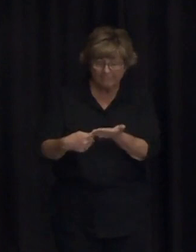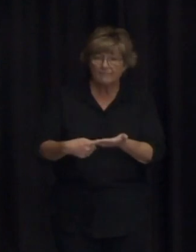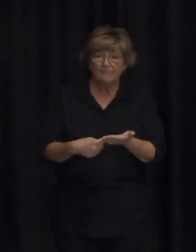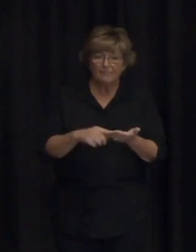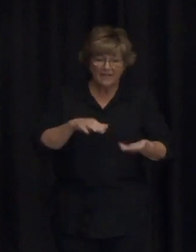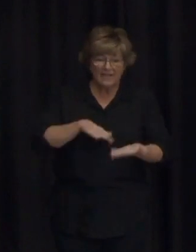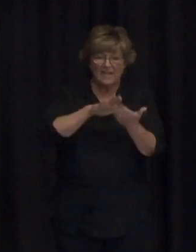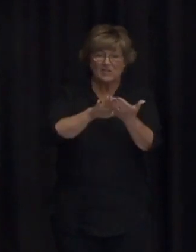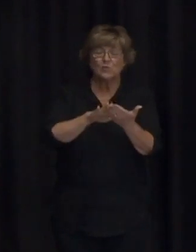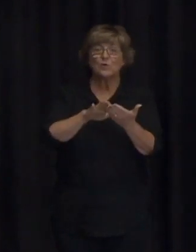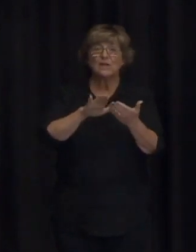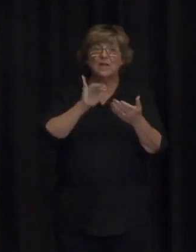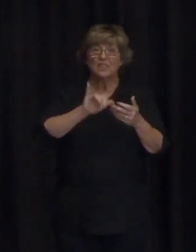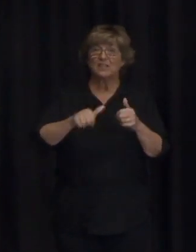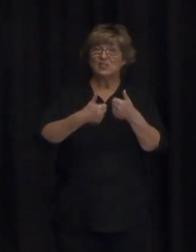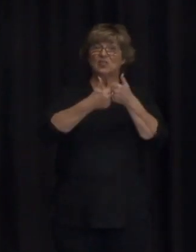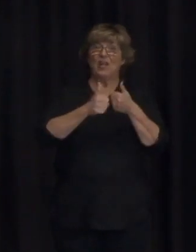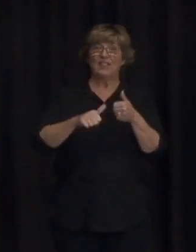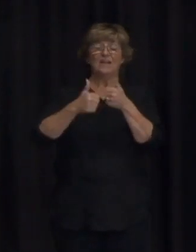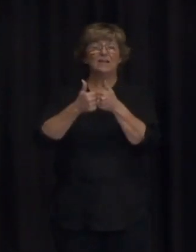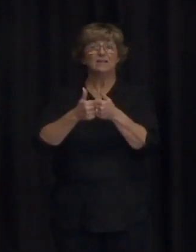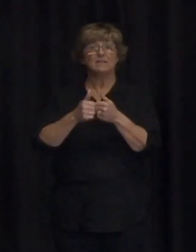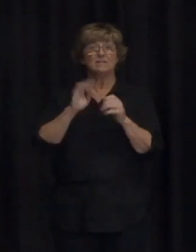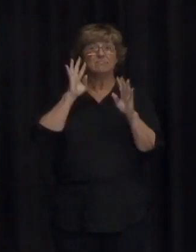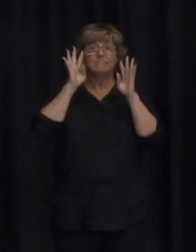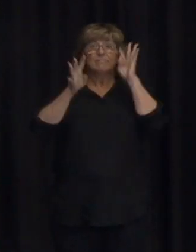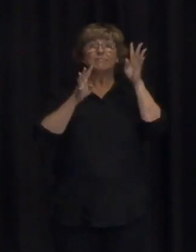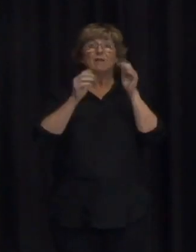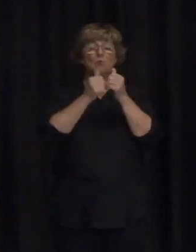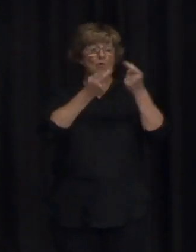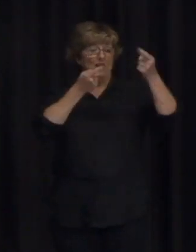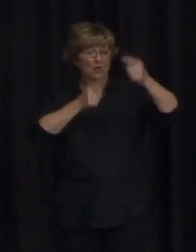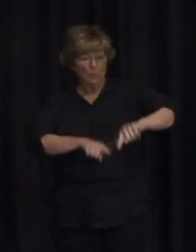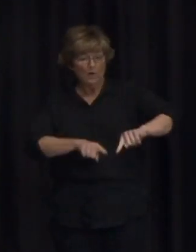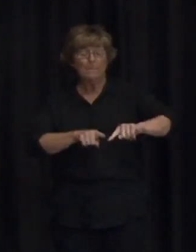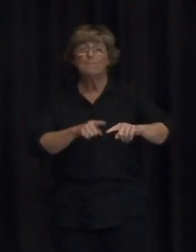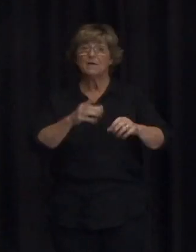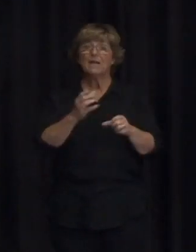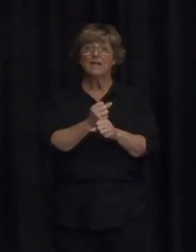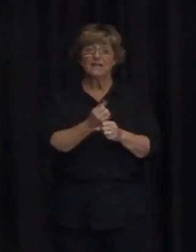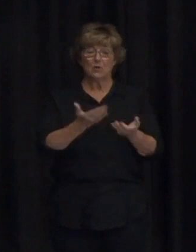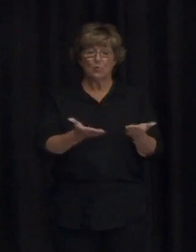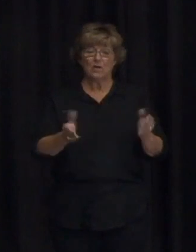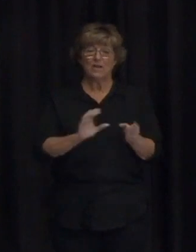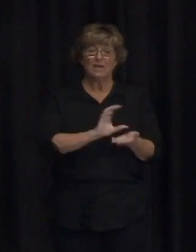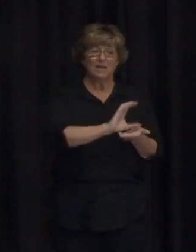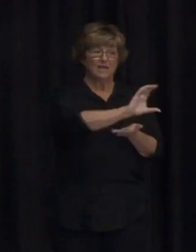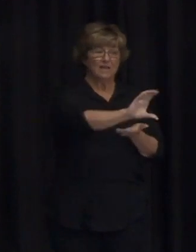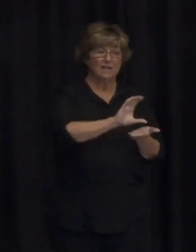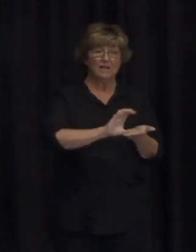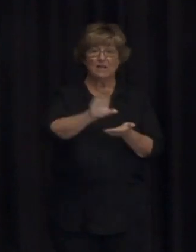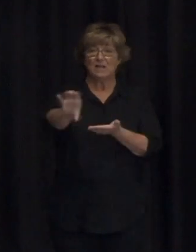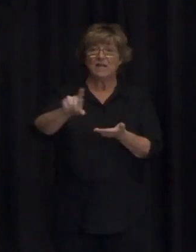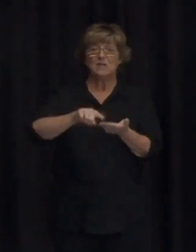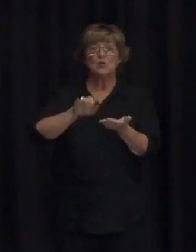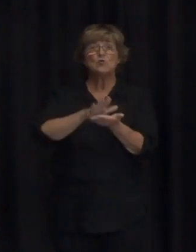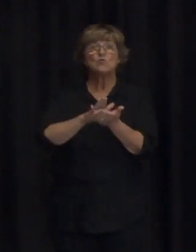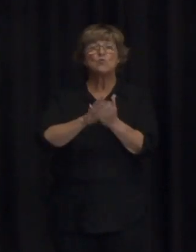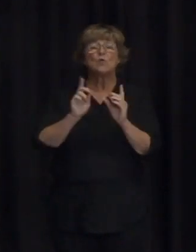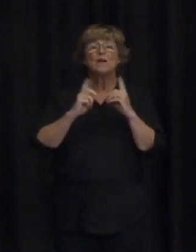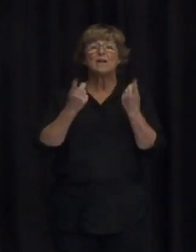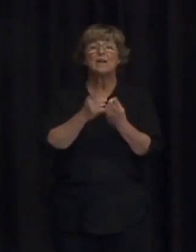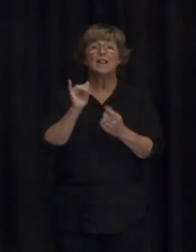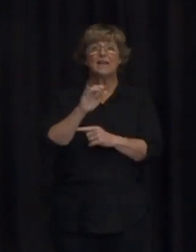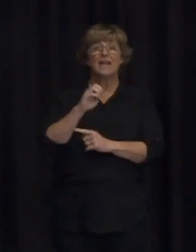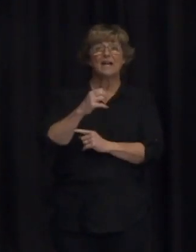address all these particular challenges and come up with an agreement that we can get resources to school districts like Elk Grove, like other school